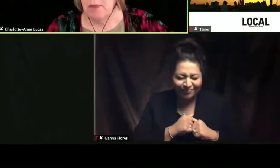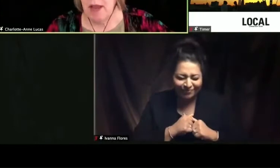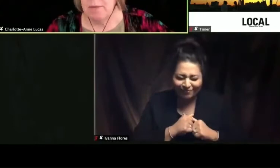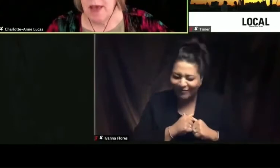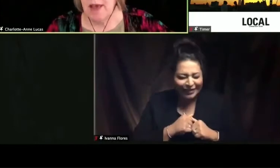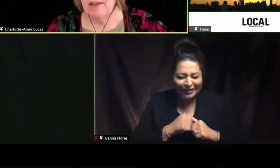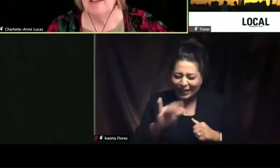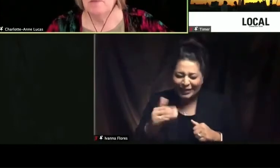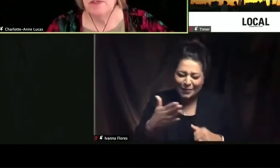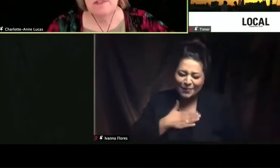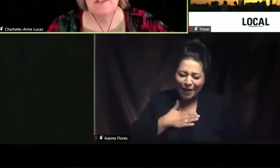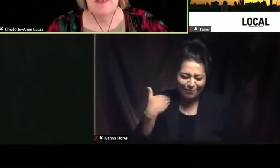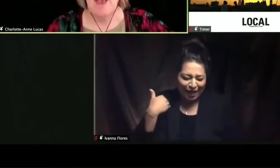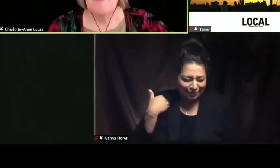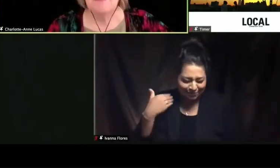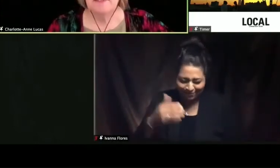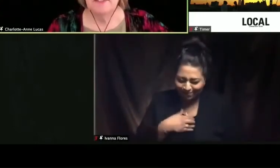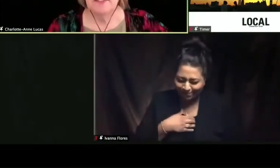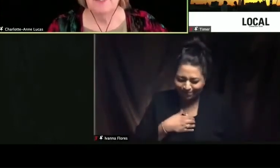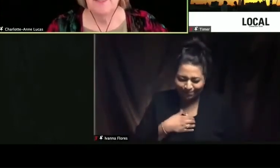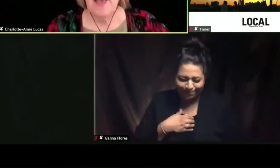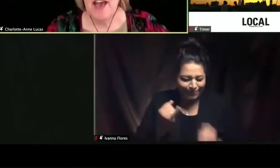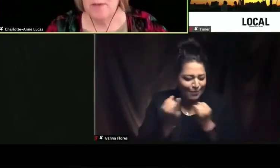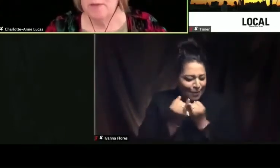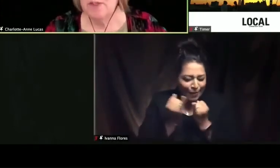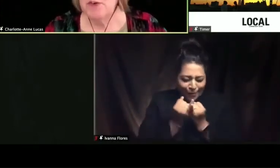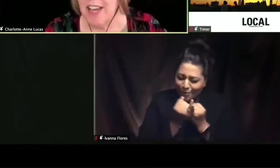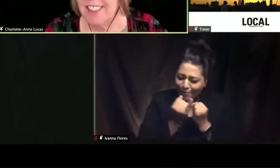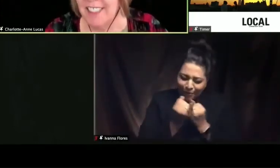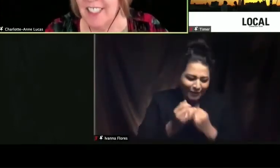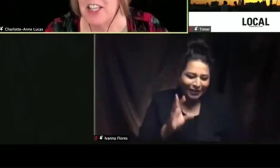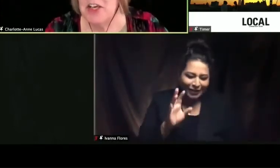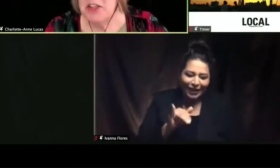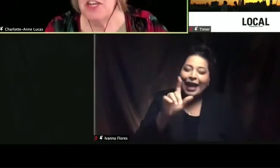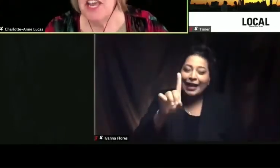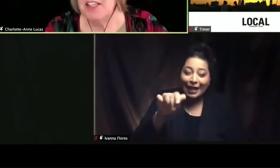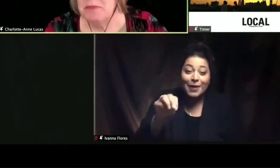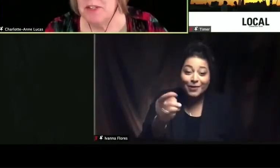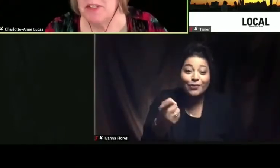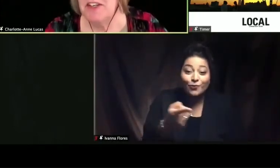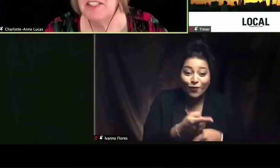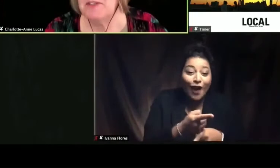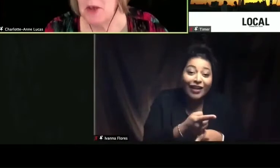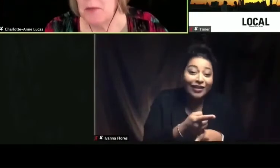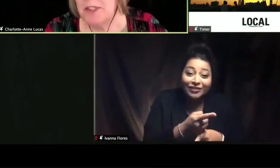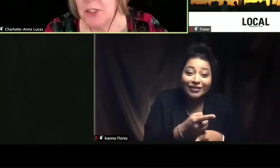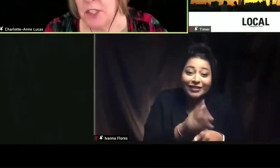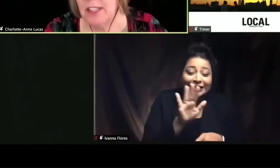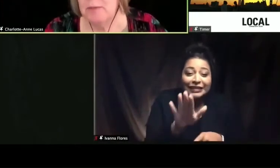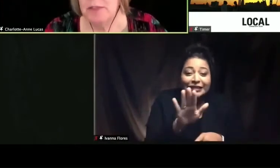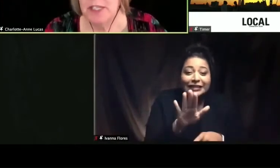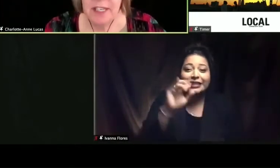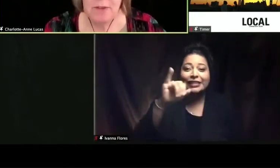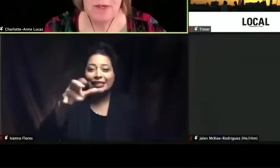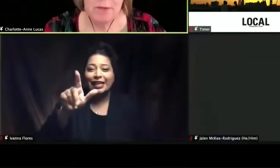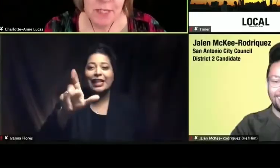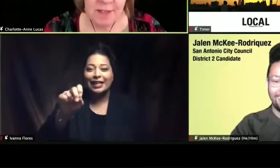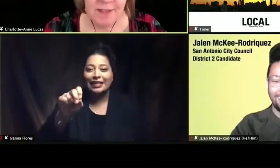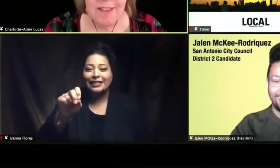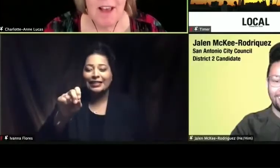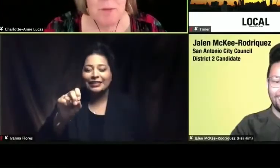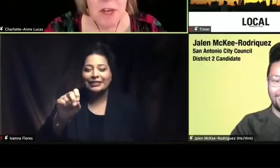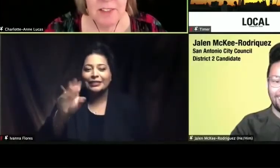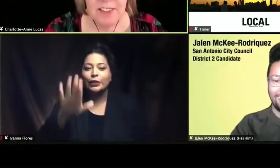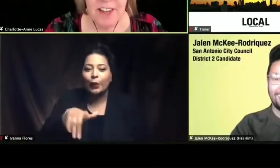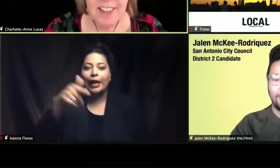That was my bad. And it was absolutely Adam's correct. The next person on this was Jalen